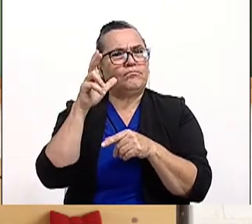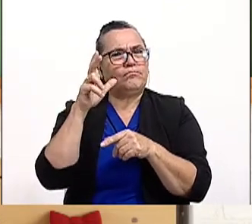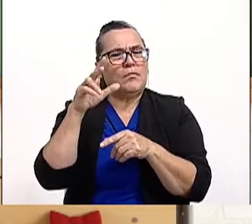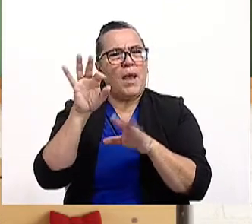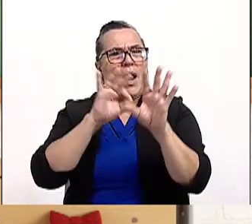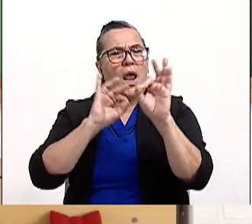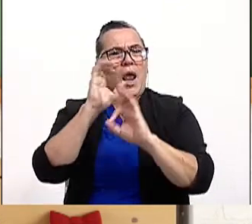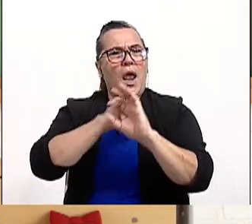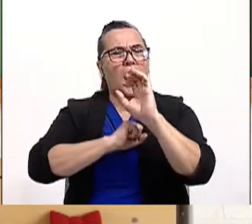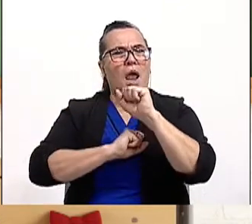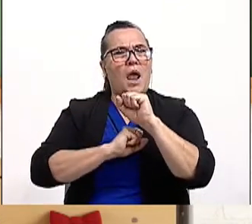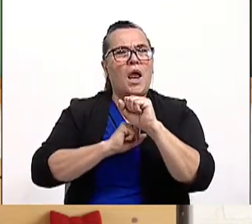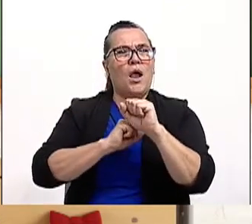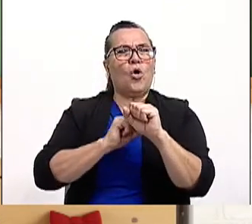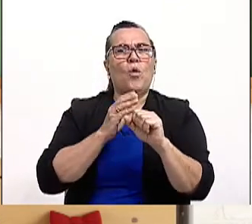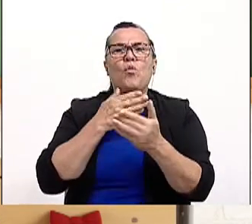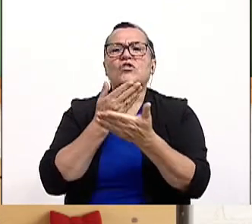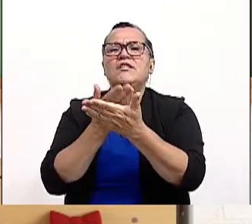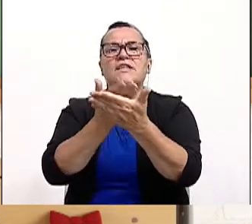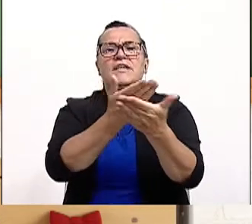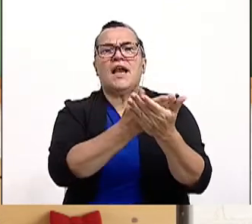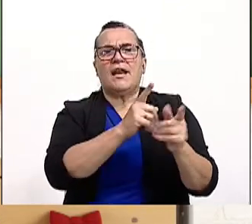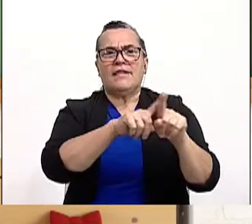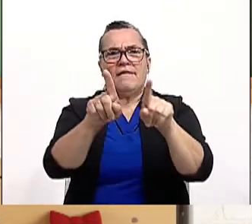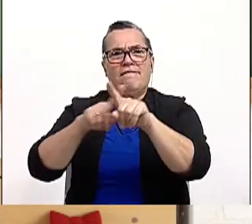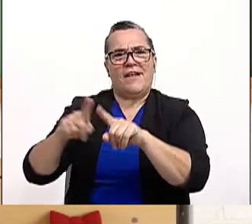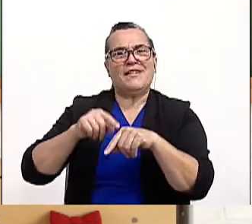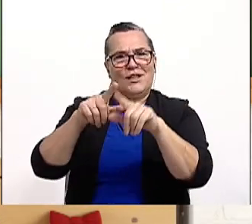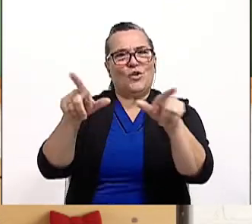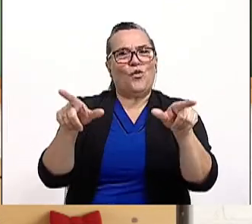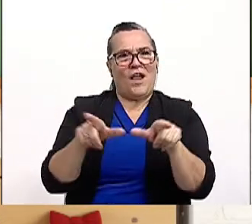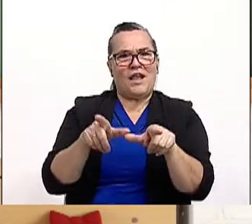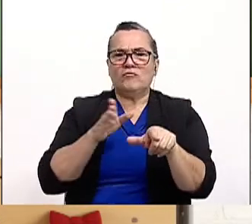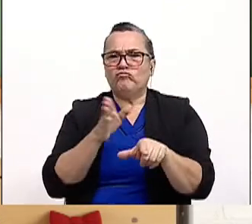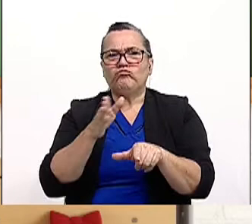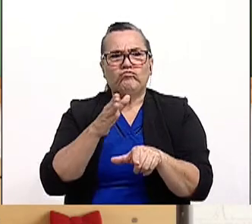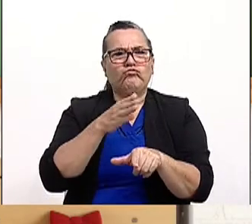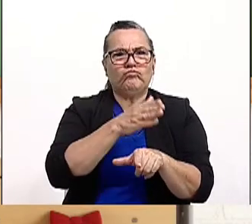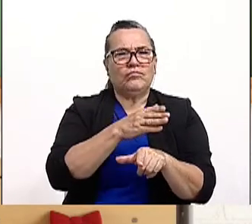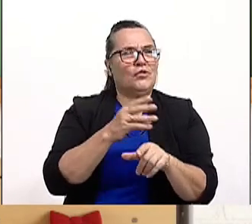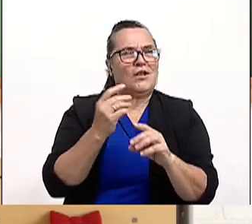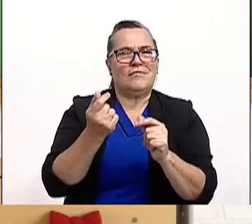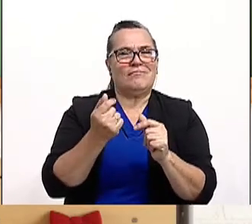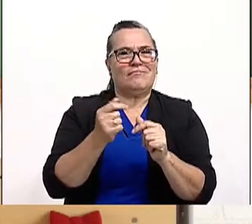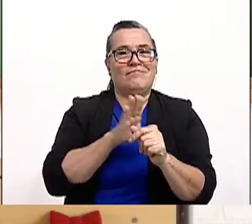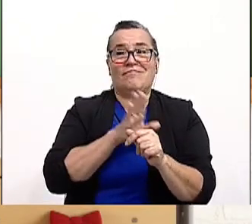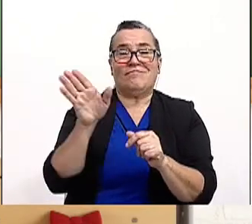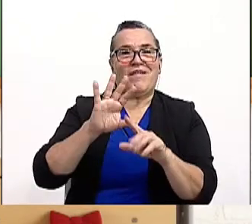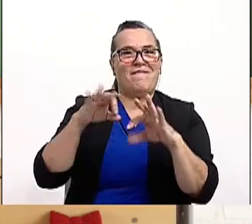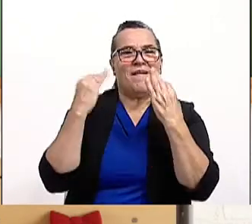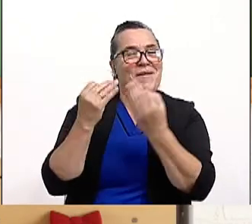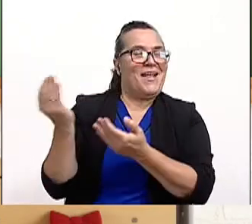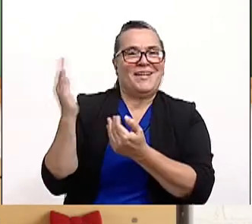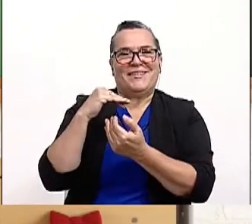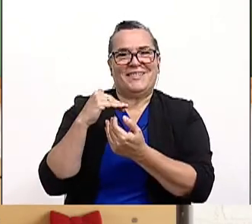out how to get to different places. So, hurry up, go and invite your family to join